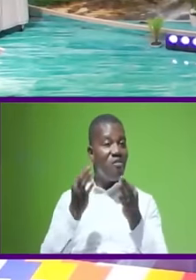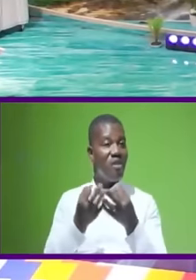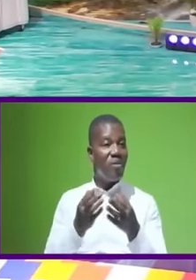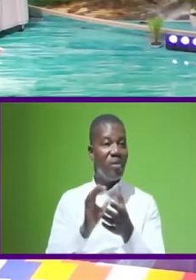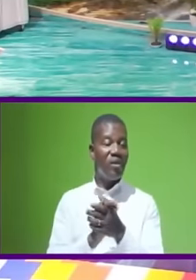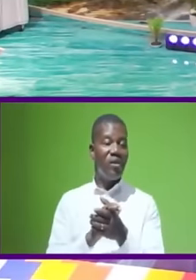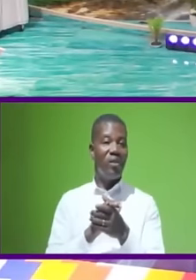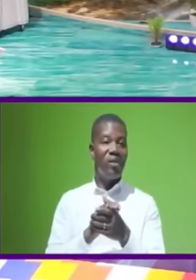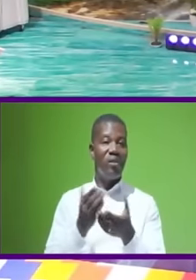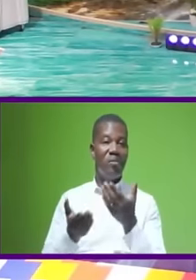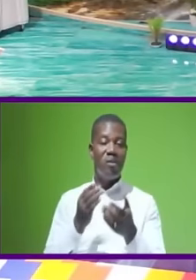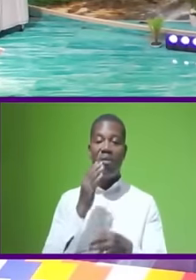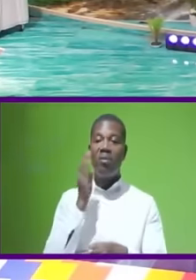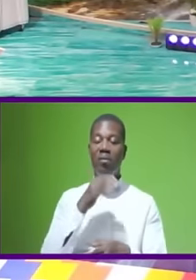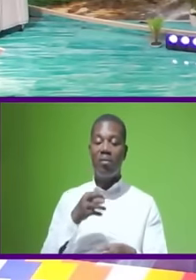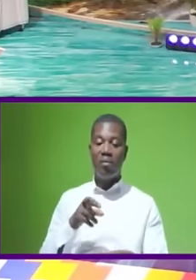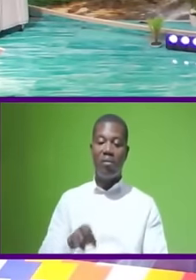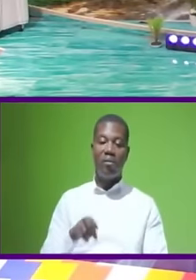That